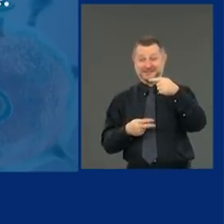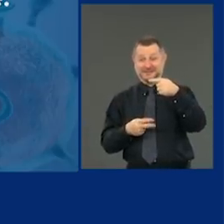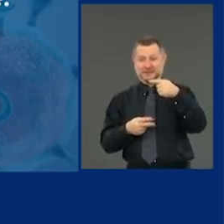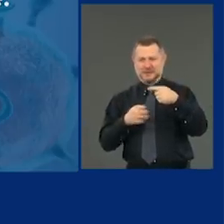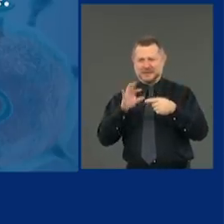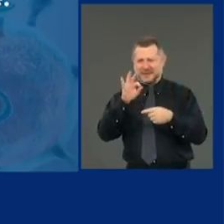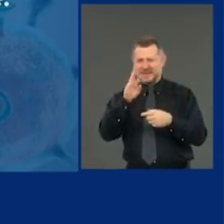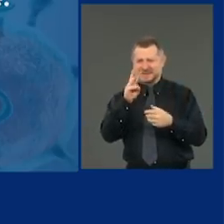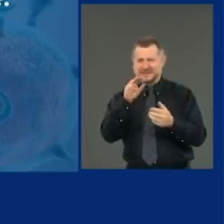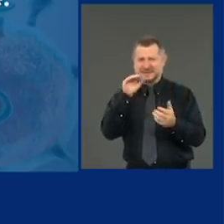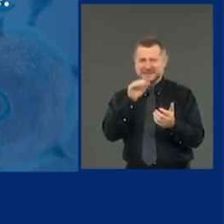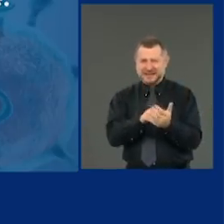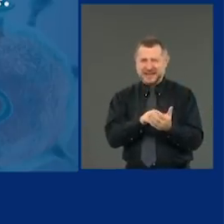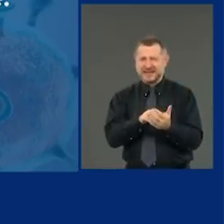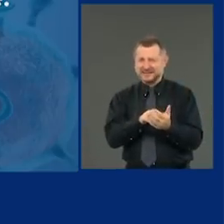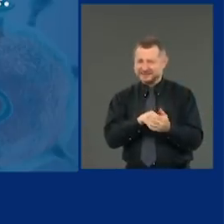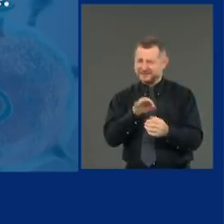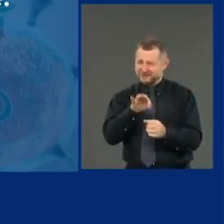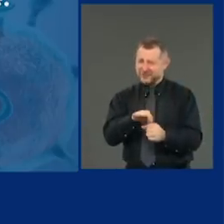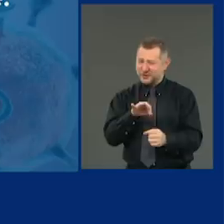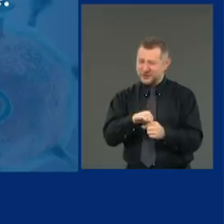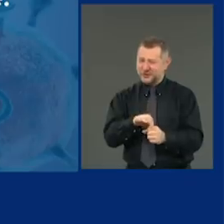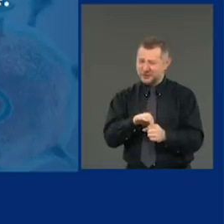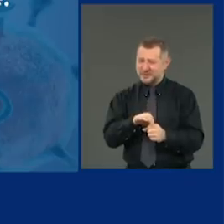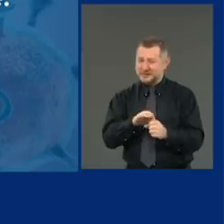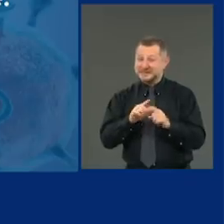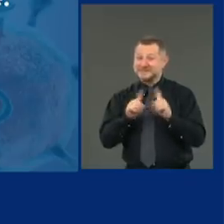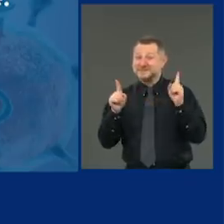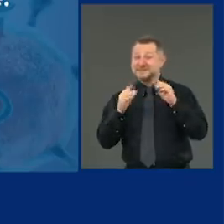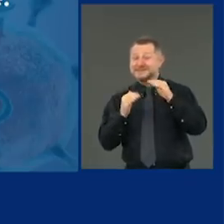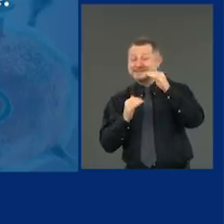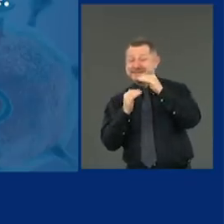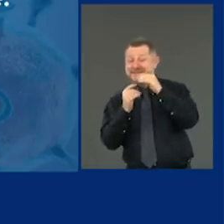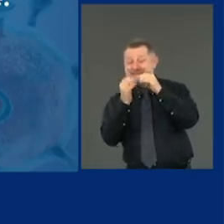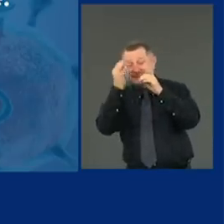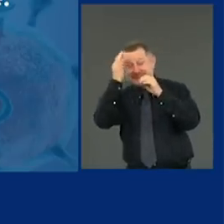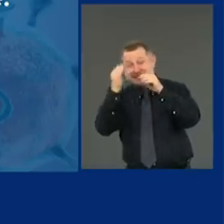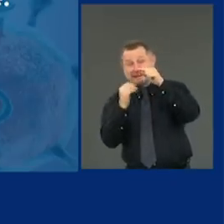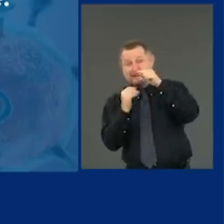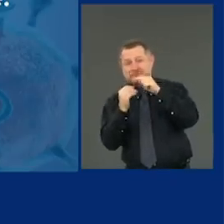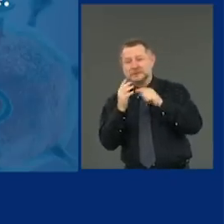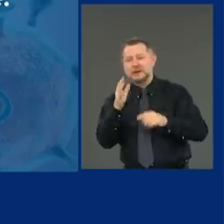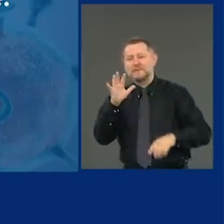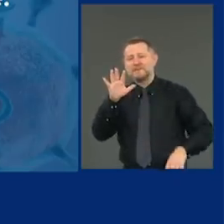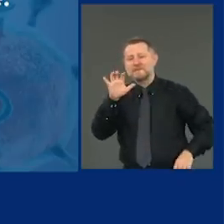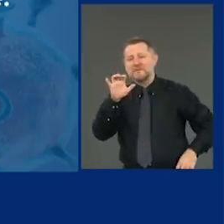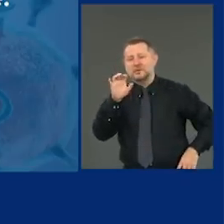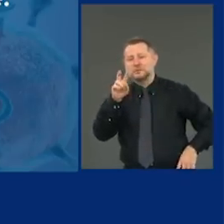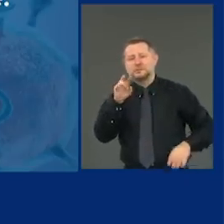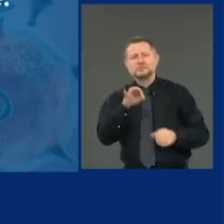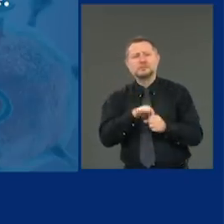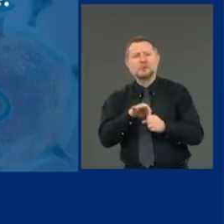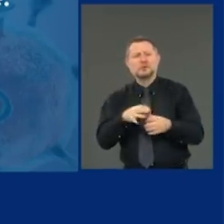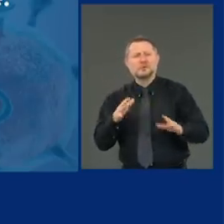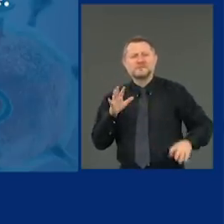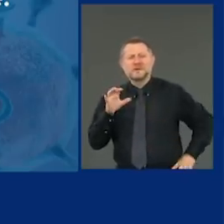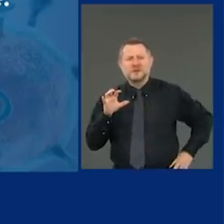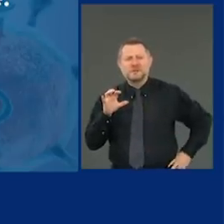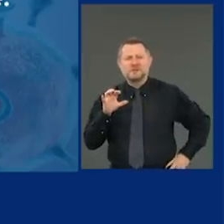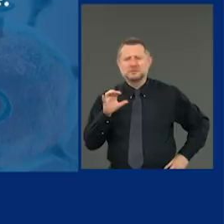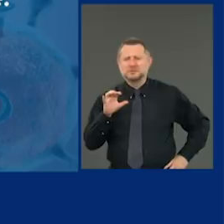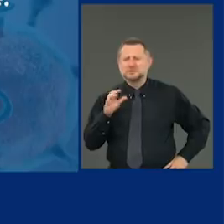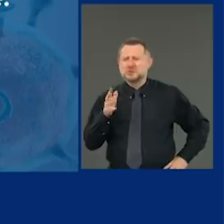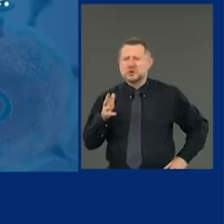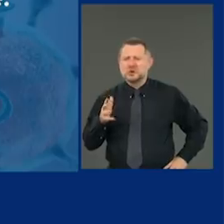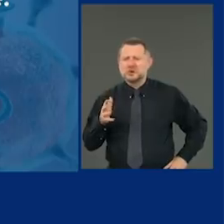votes, only a 500 vote differential between number 1 and number 2, okay? Which, if it